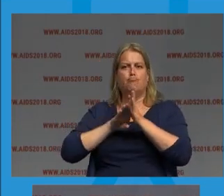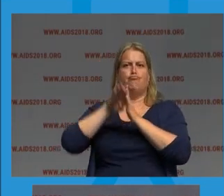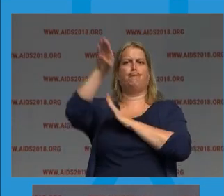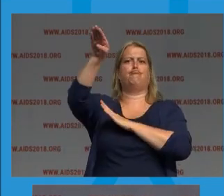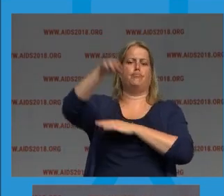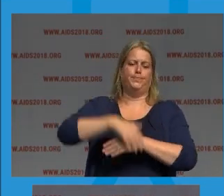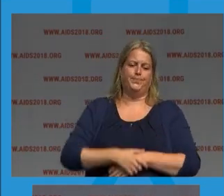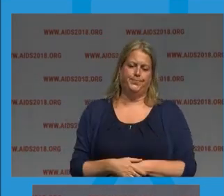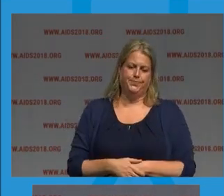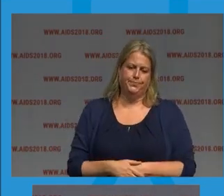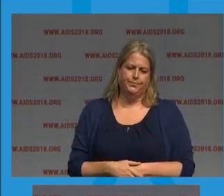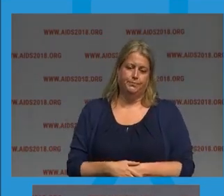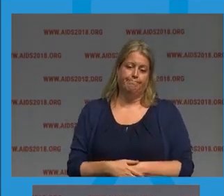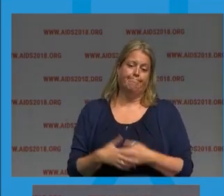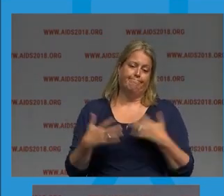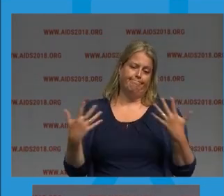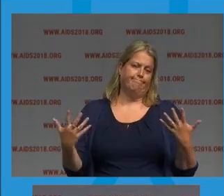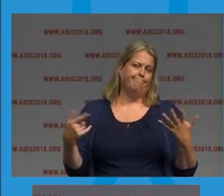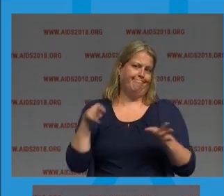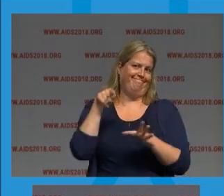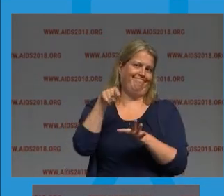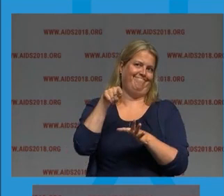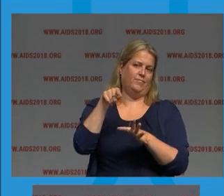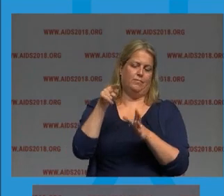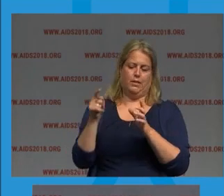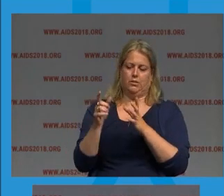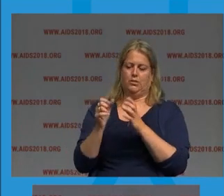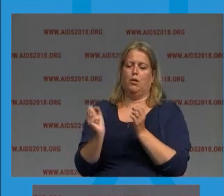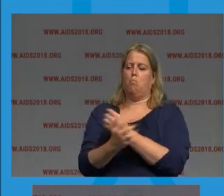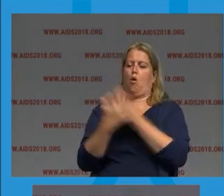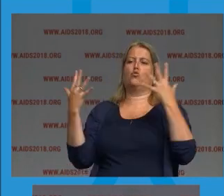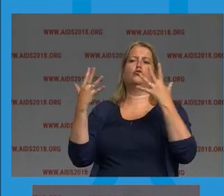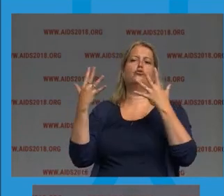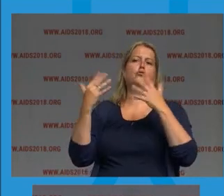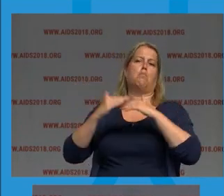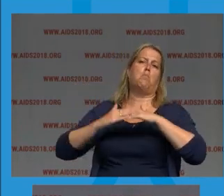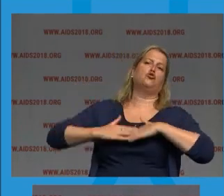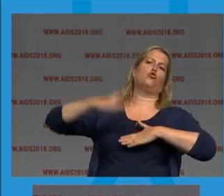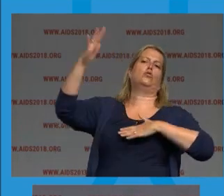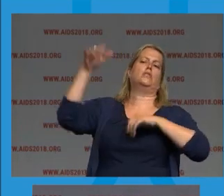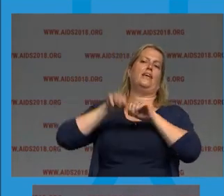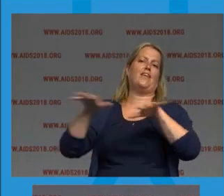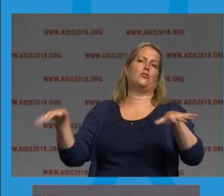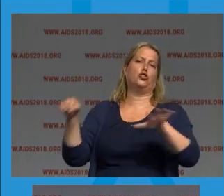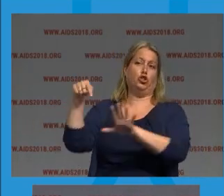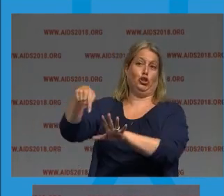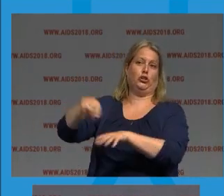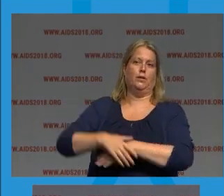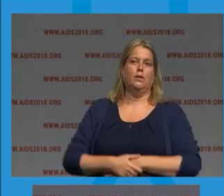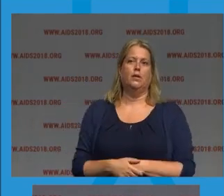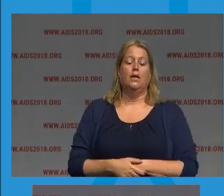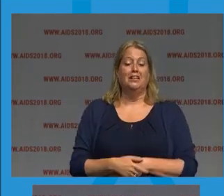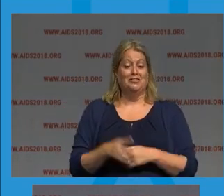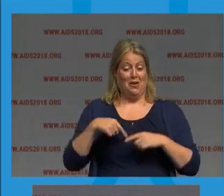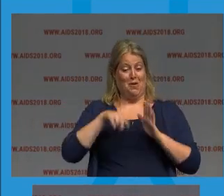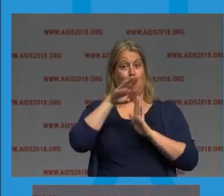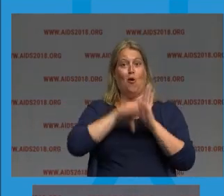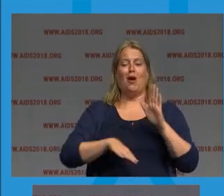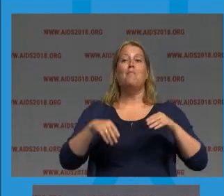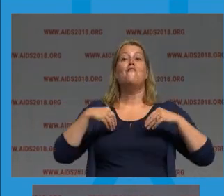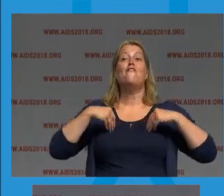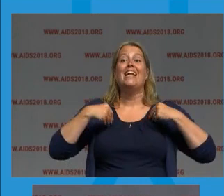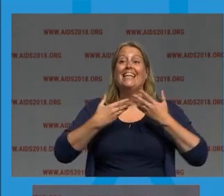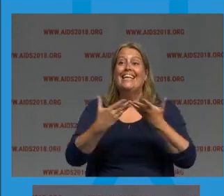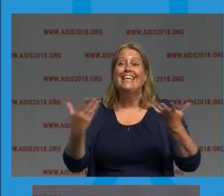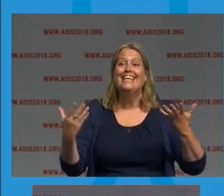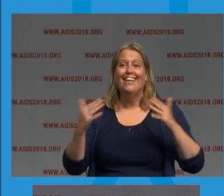odds ratio. And basically that's where the vast majority of infections were. And I should say, even in the context of a friendly program, it's still difficult for people